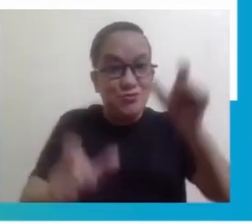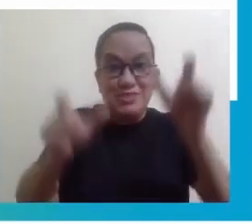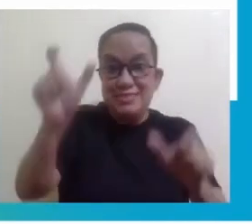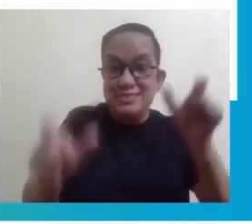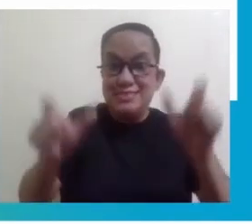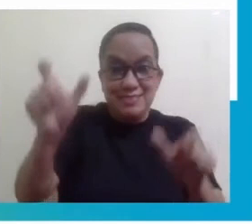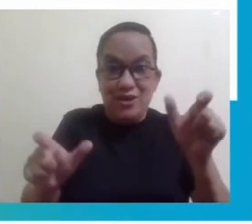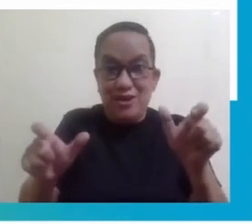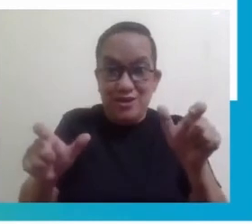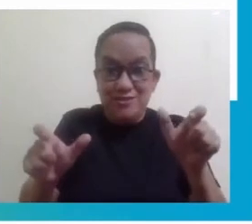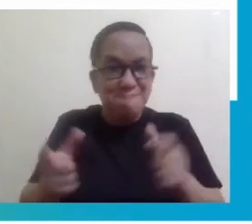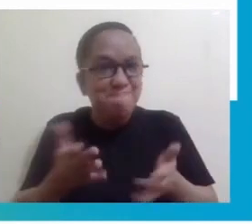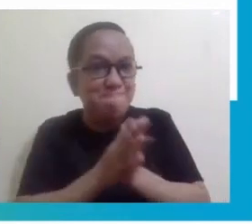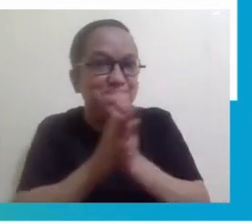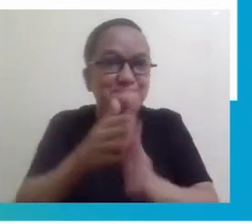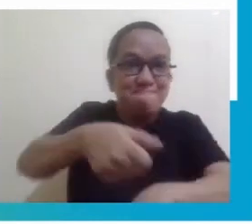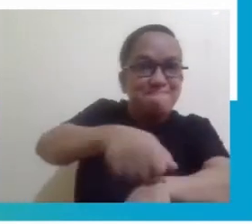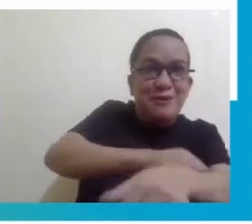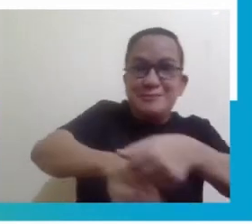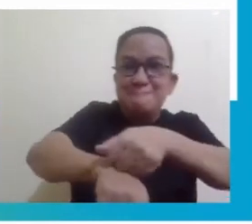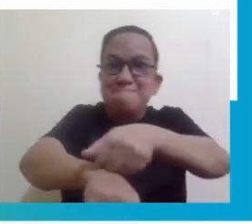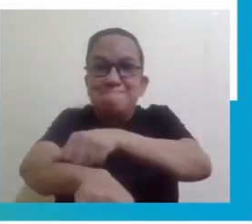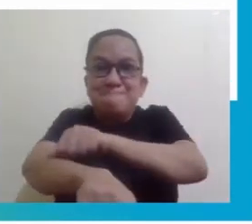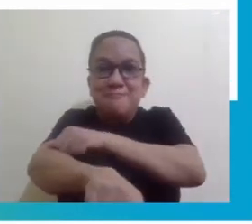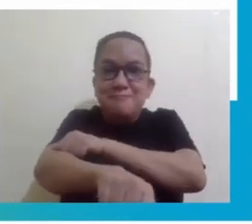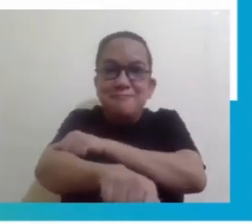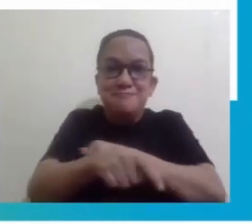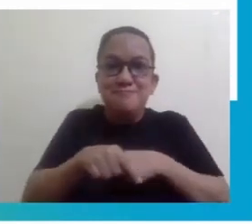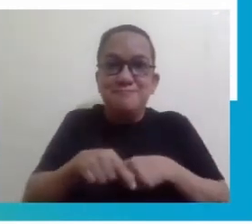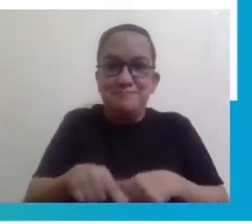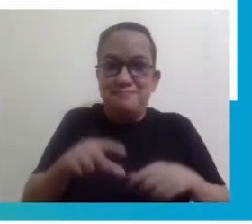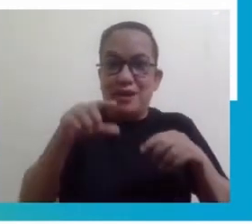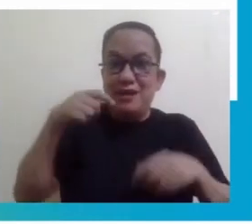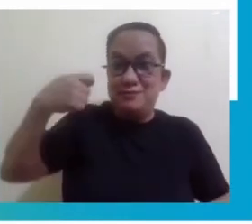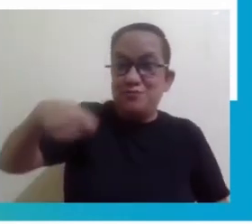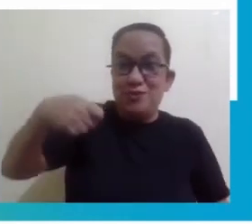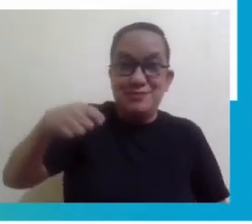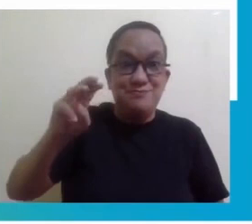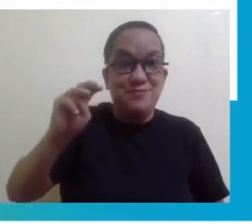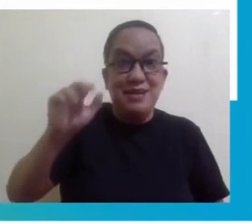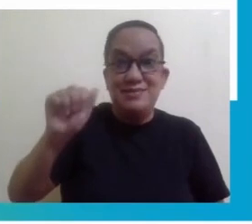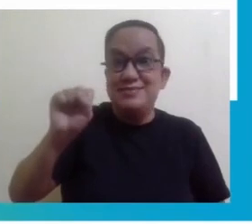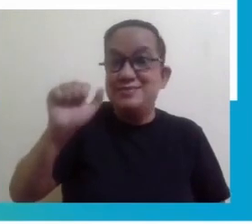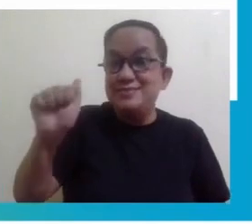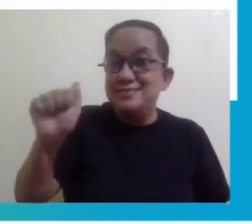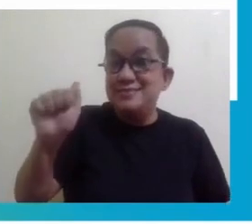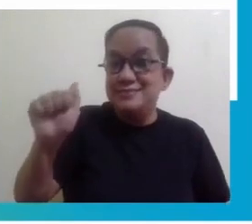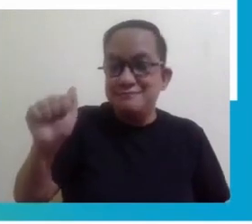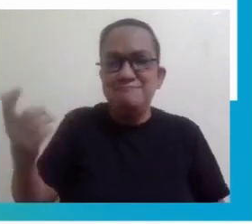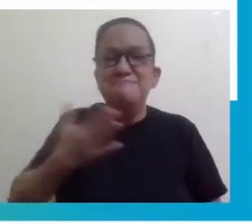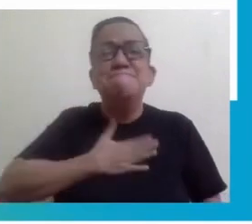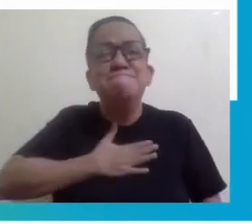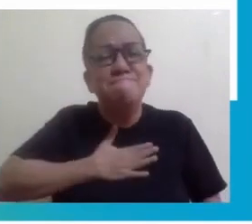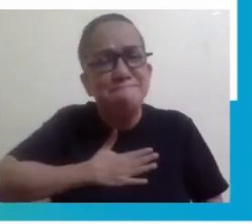in was President Massa to share his views on how